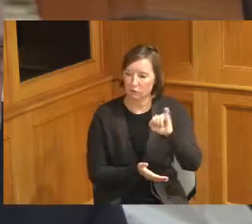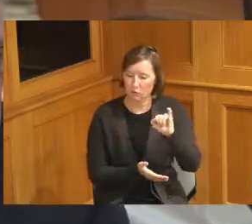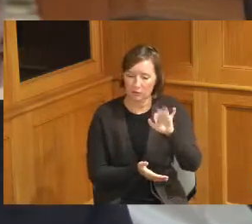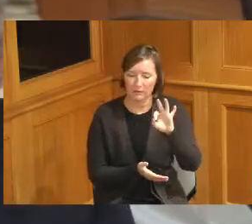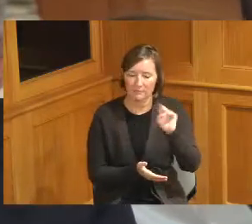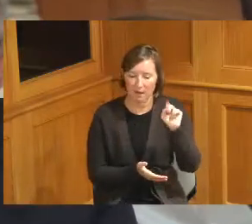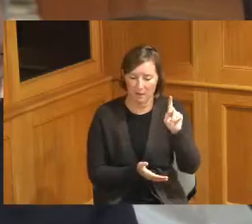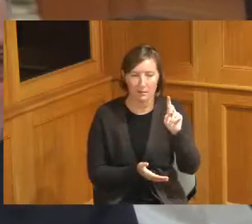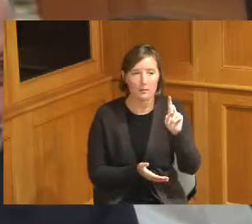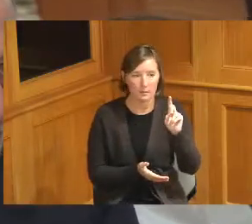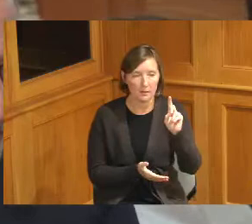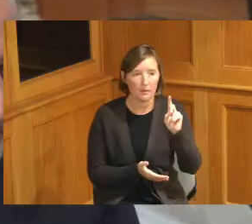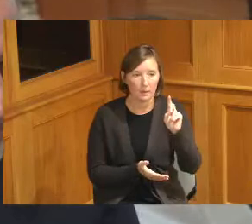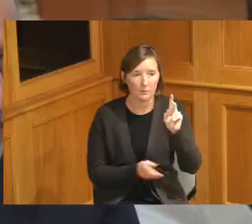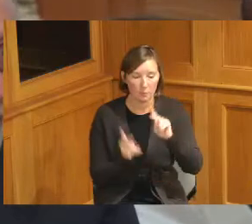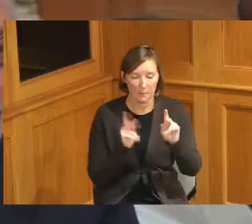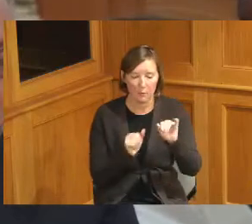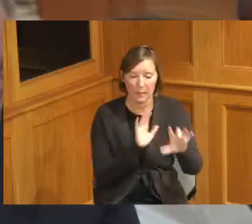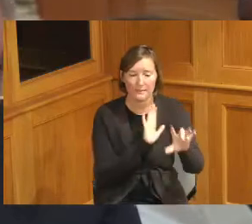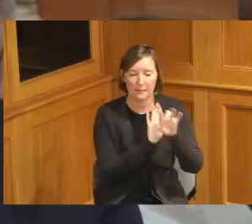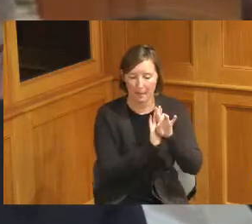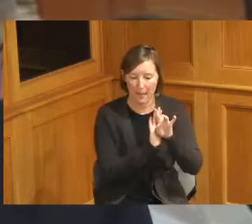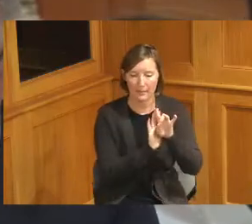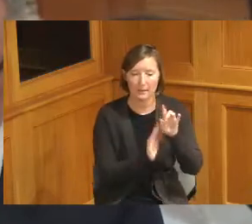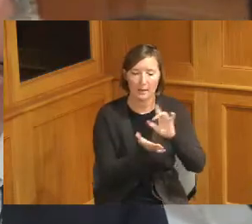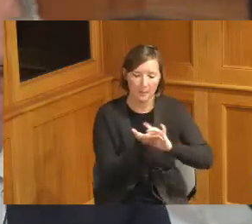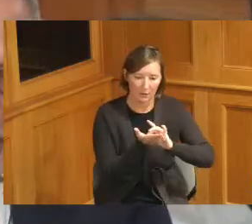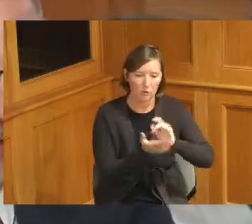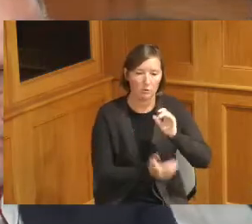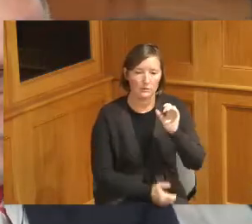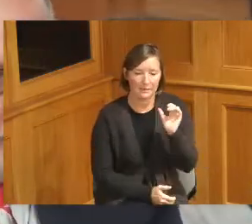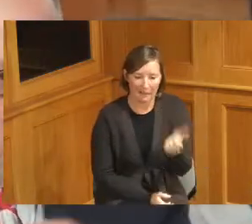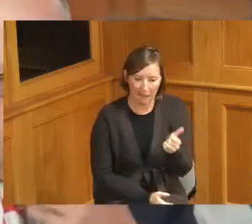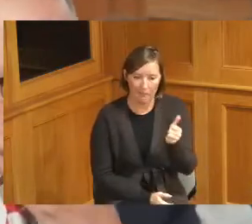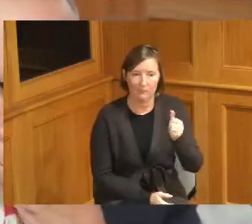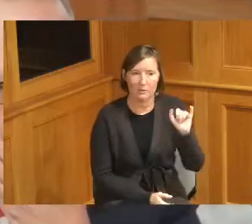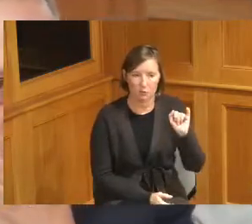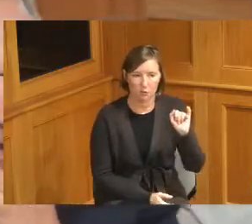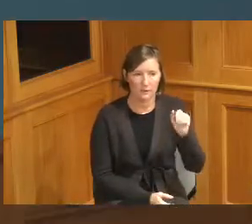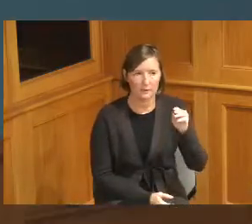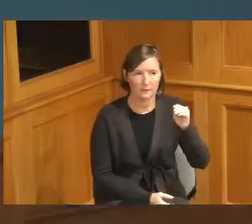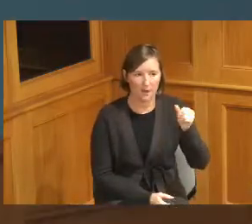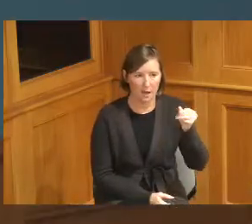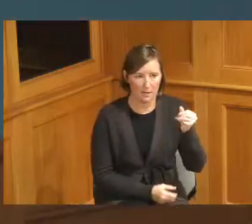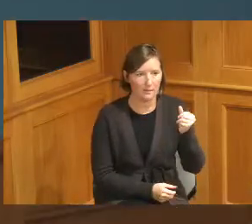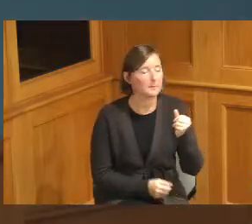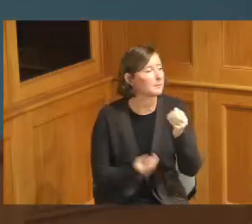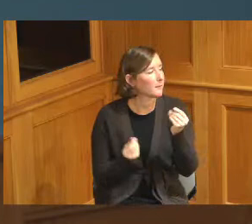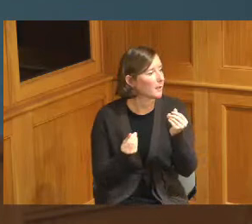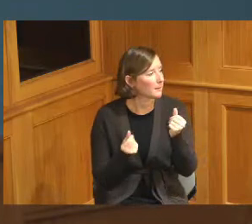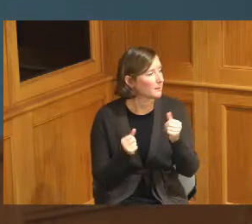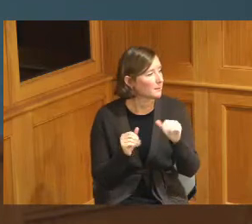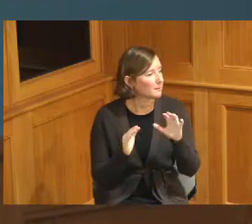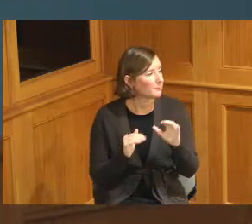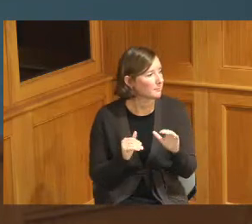figures on our slideshow. If that Okay. makes sense. Gotcha. Department 16.